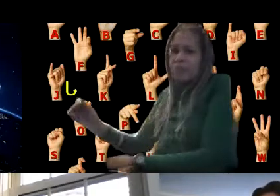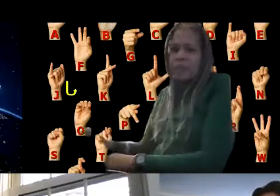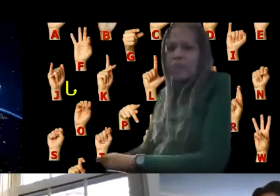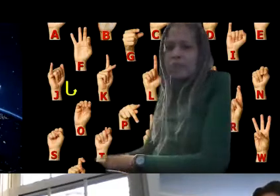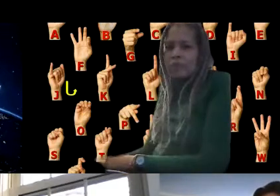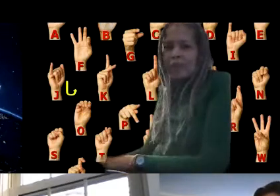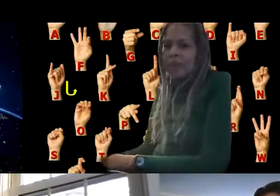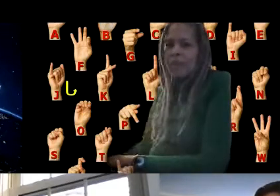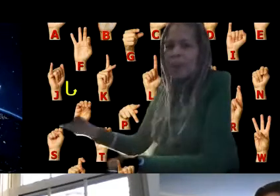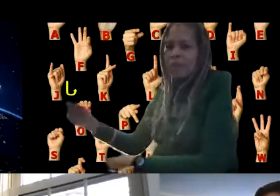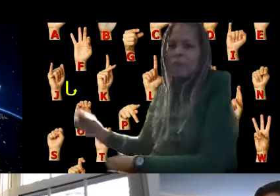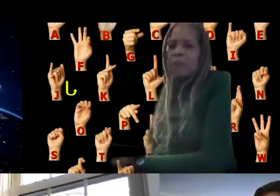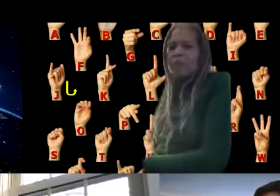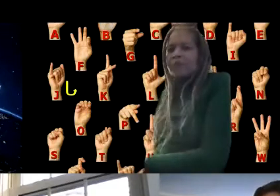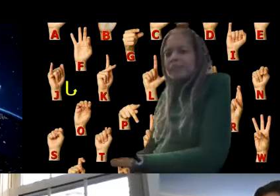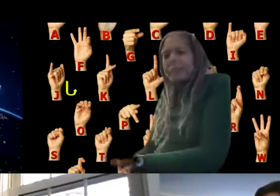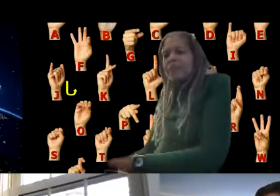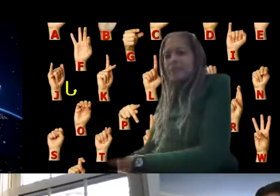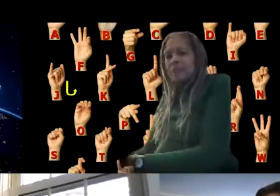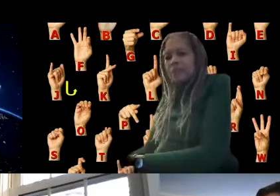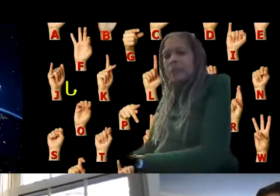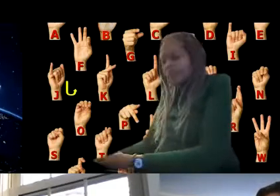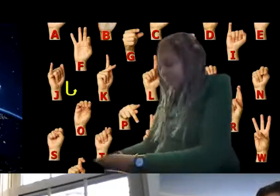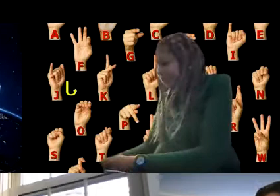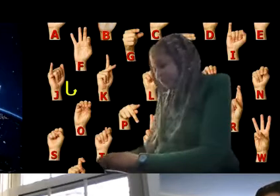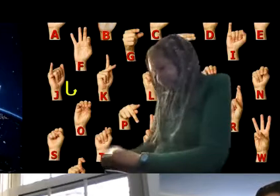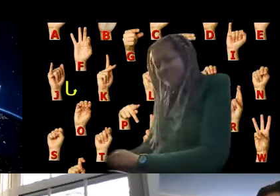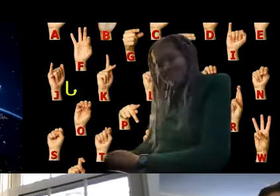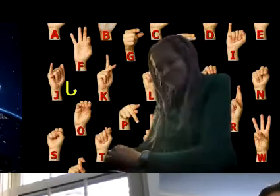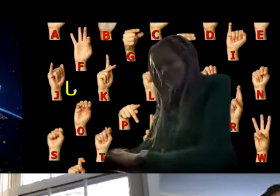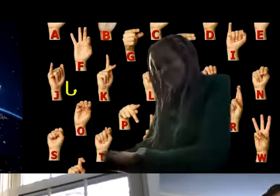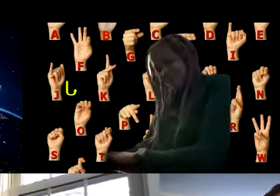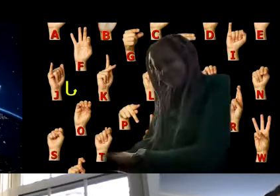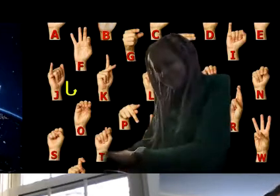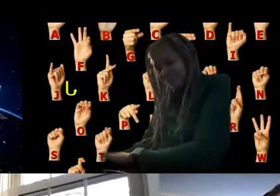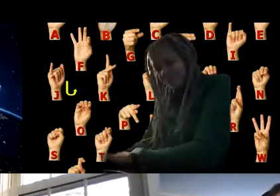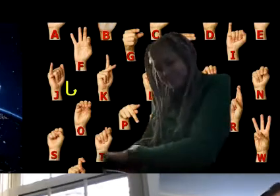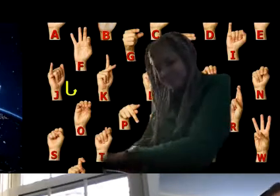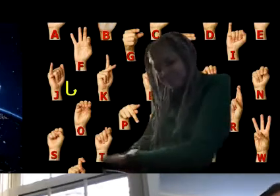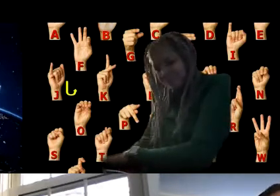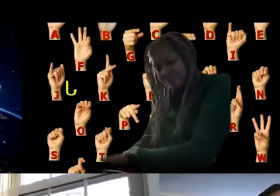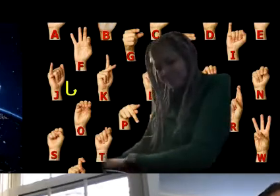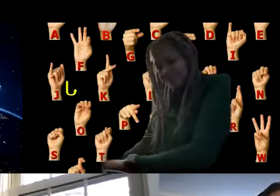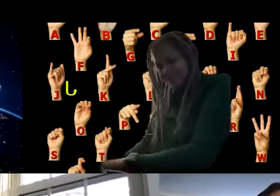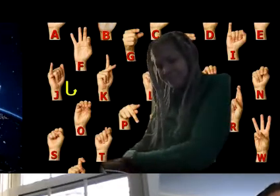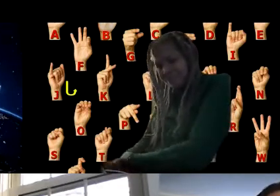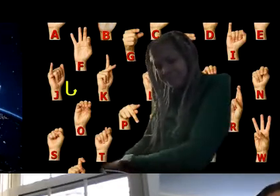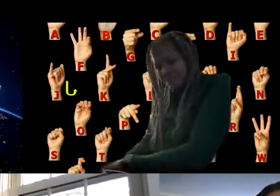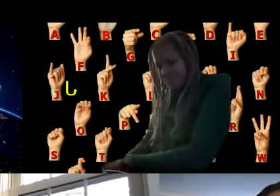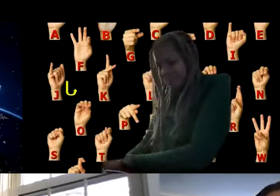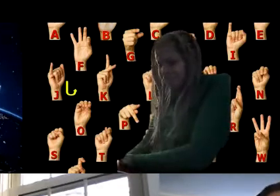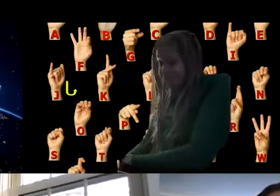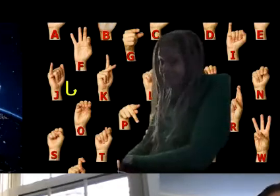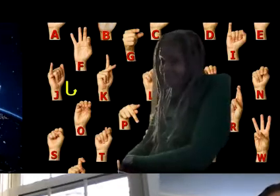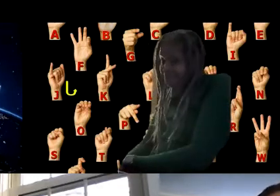would not work out well for my family member if they did this, so. Well, but you do have to make assumptions on some things.